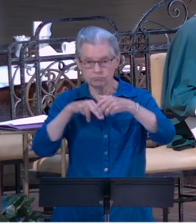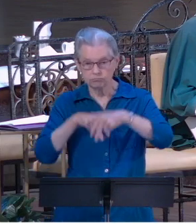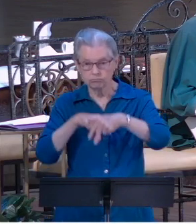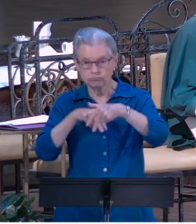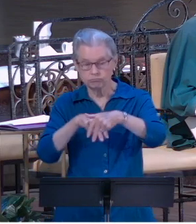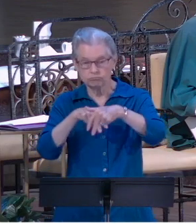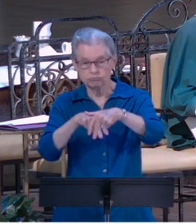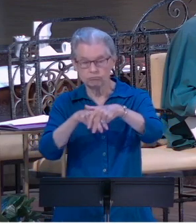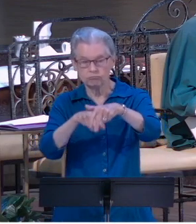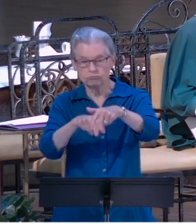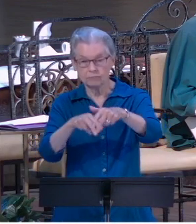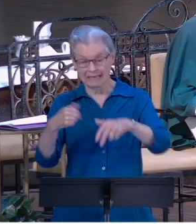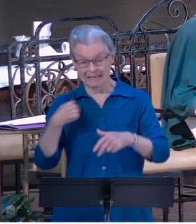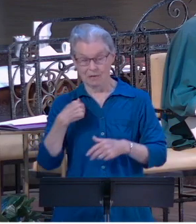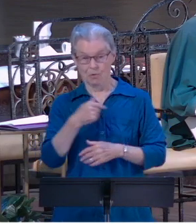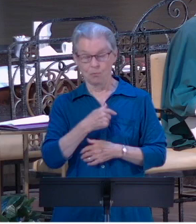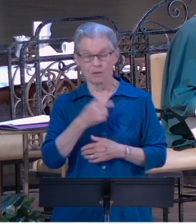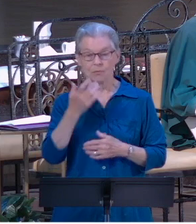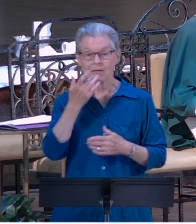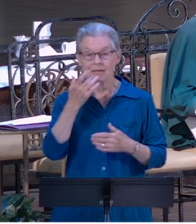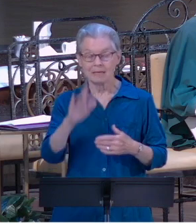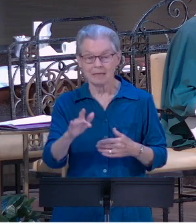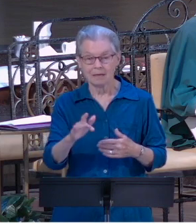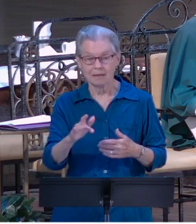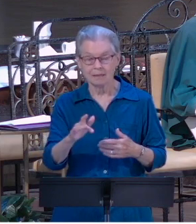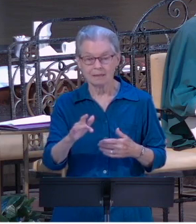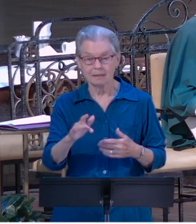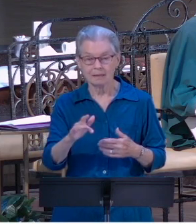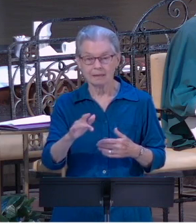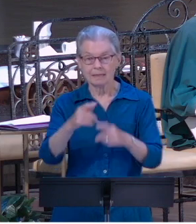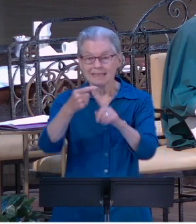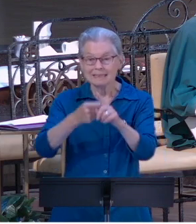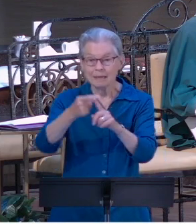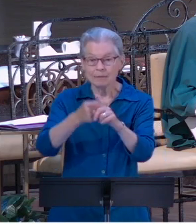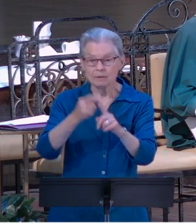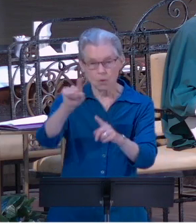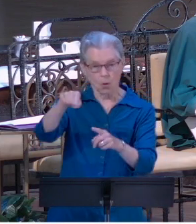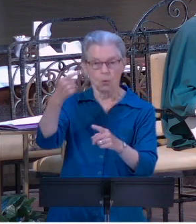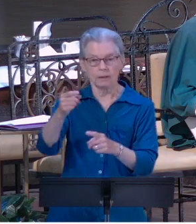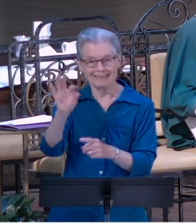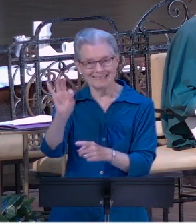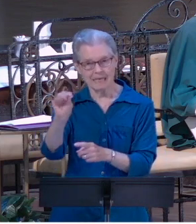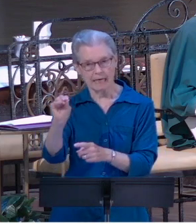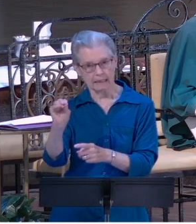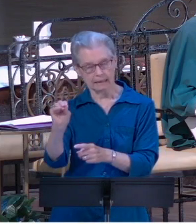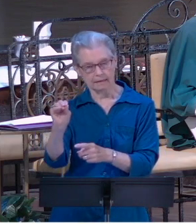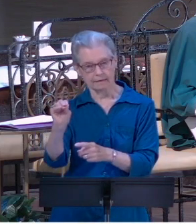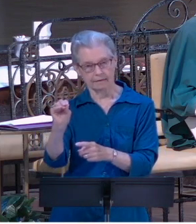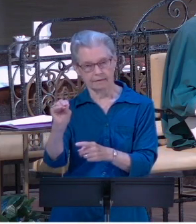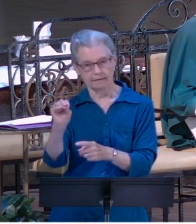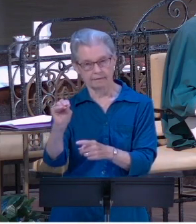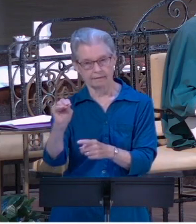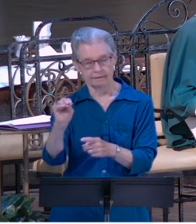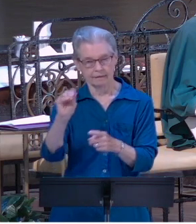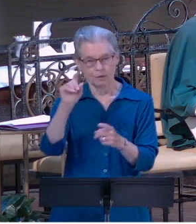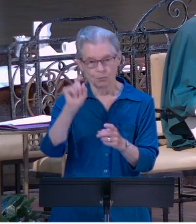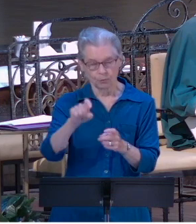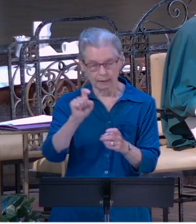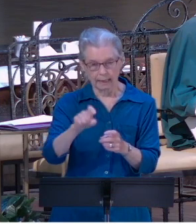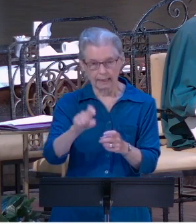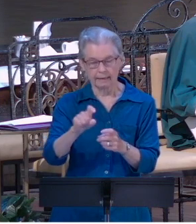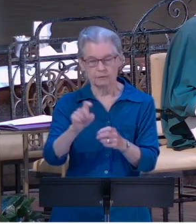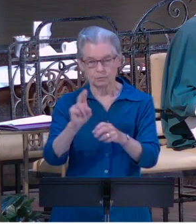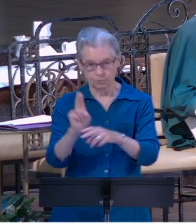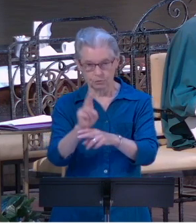we were lucky that the temperature was only 90 degrees. We had all been told to wear sturdy hiking boots